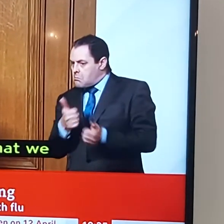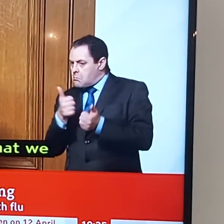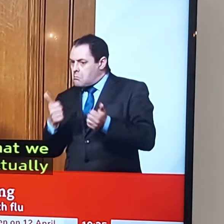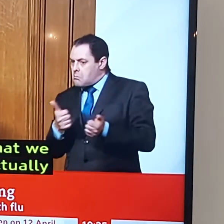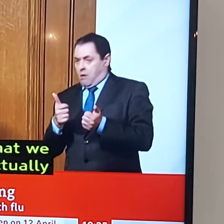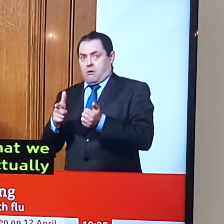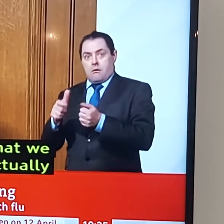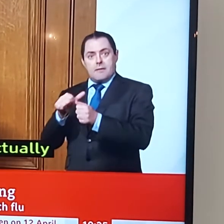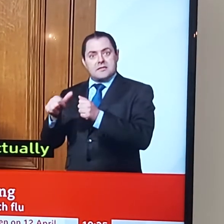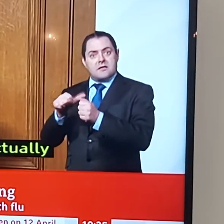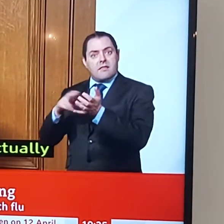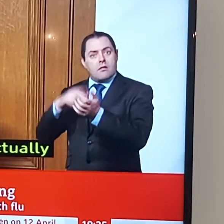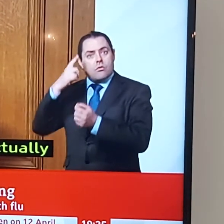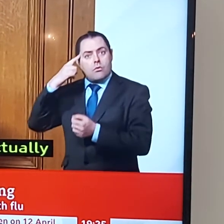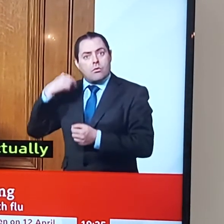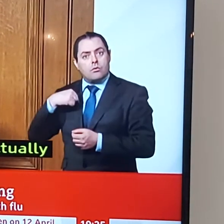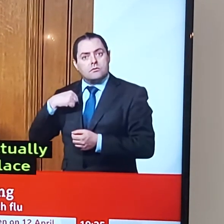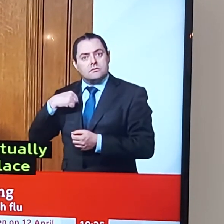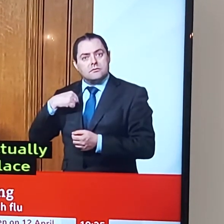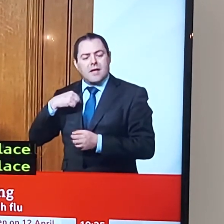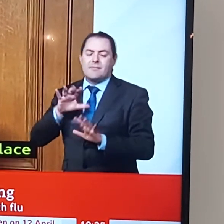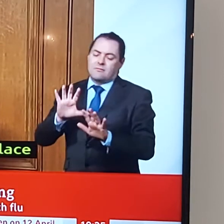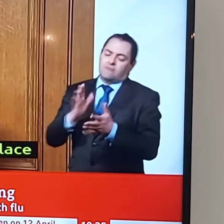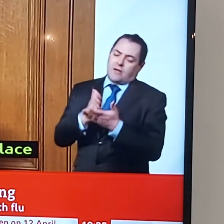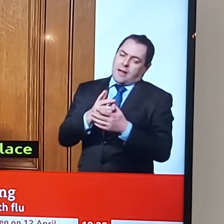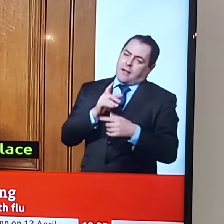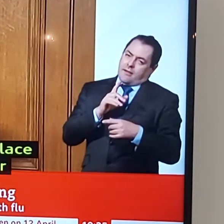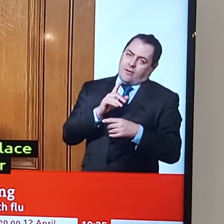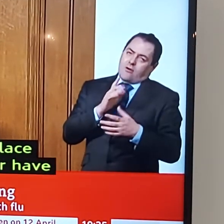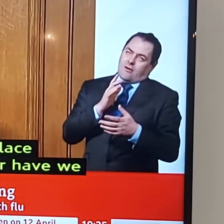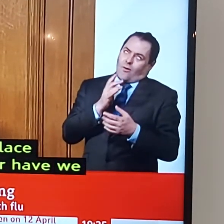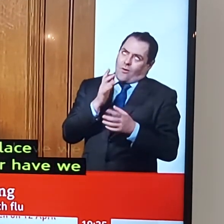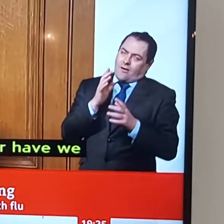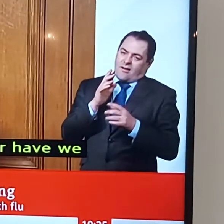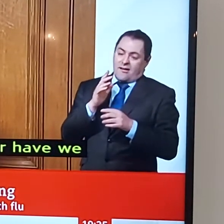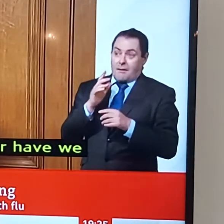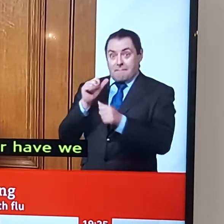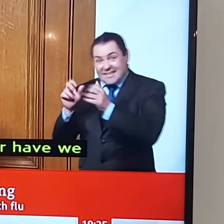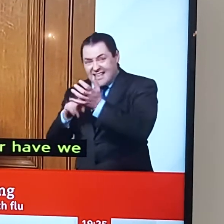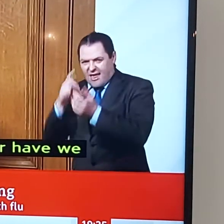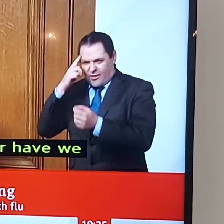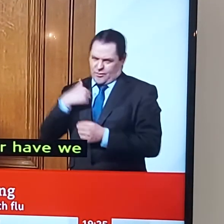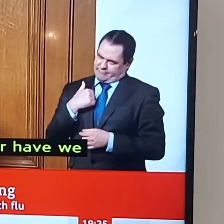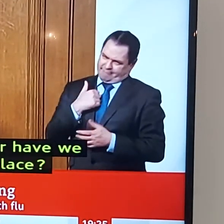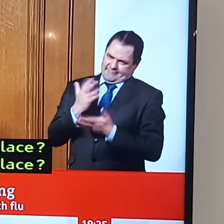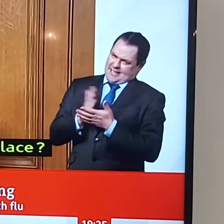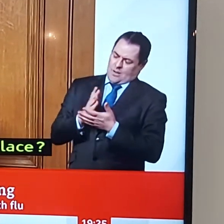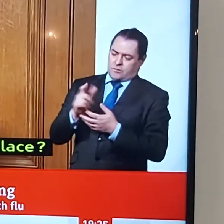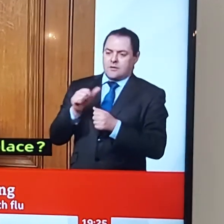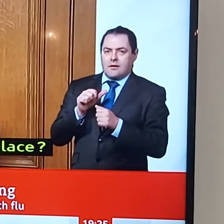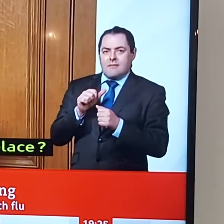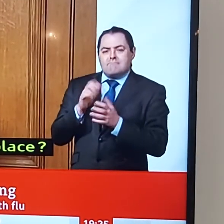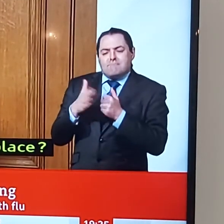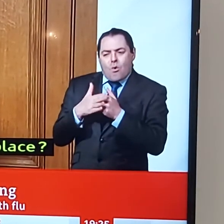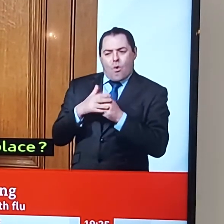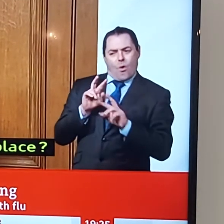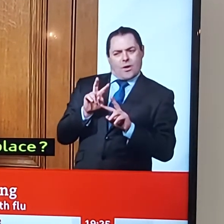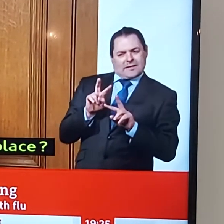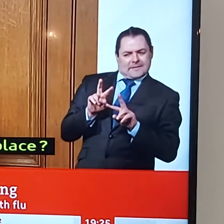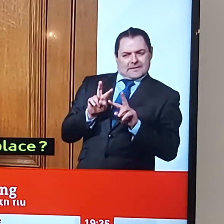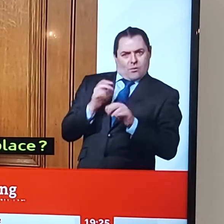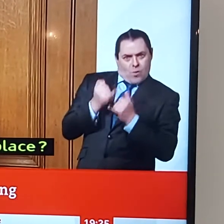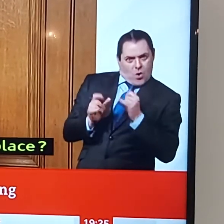slightly better place? But I think the big worry is, have things got slightly worse than we were expecting? And we cannot measure that in less than about 4